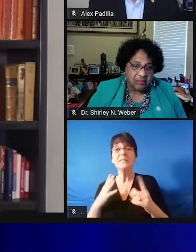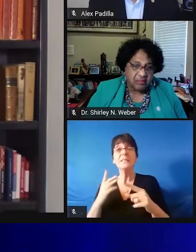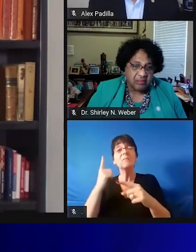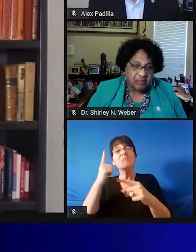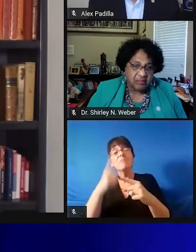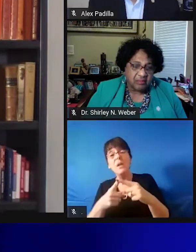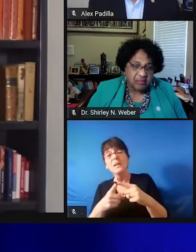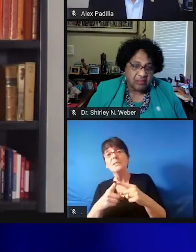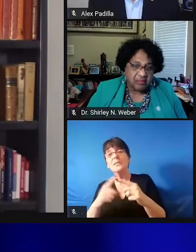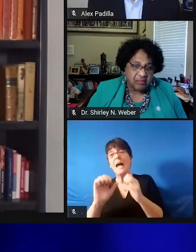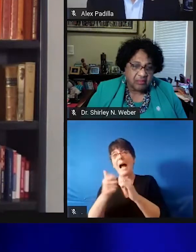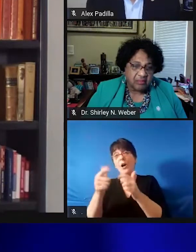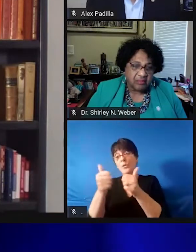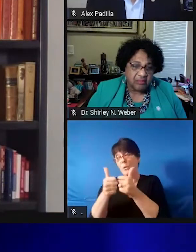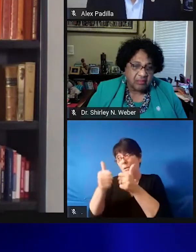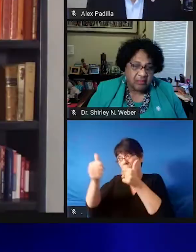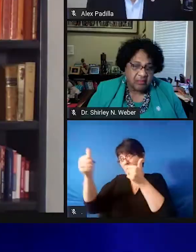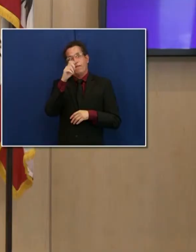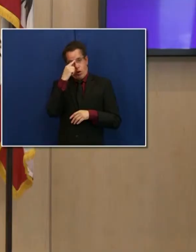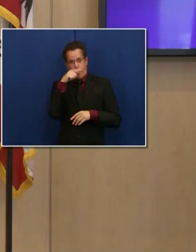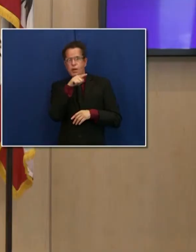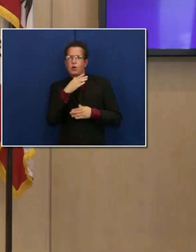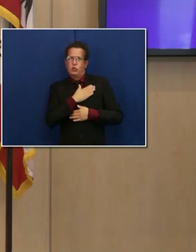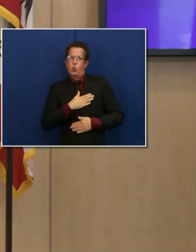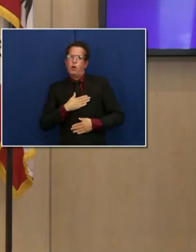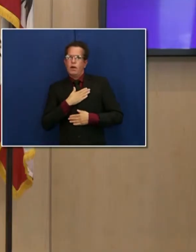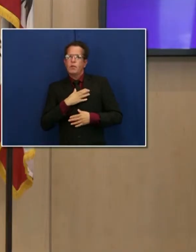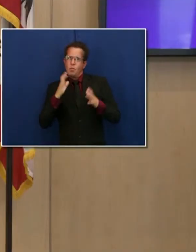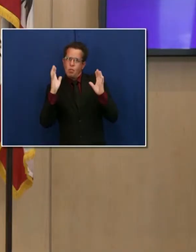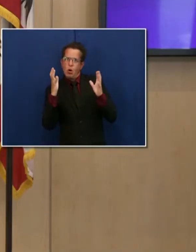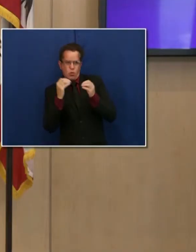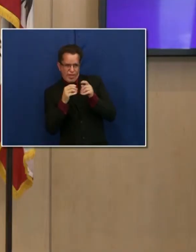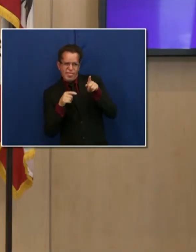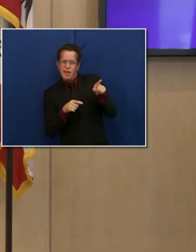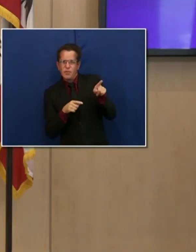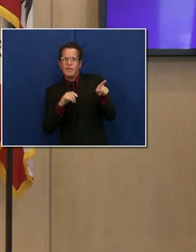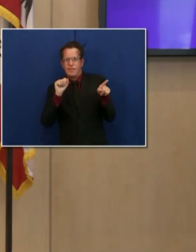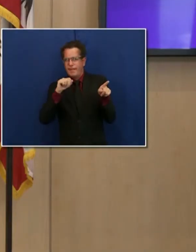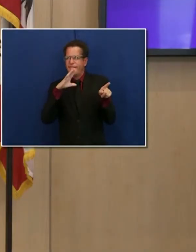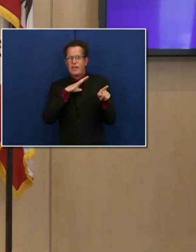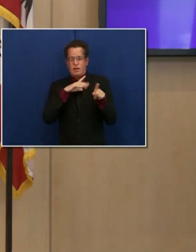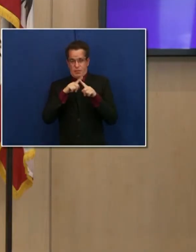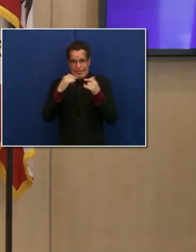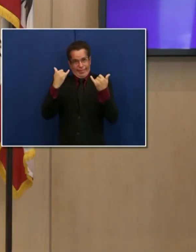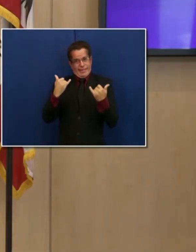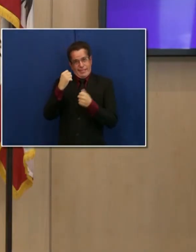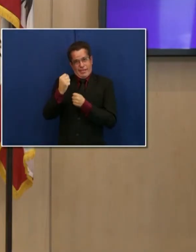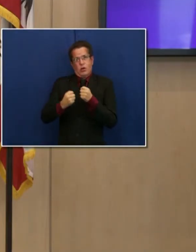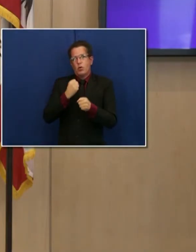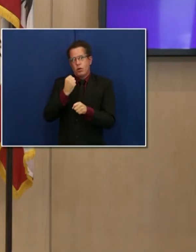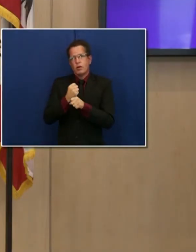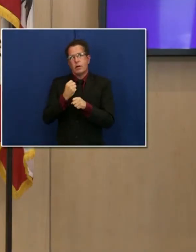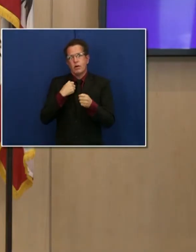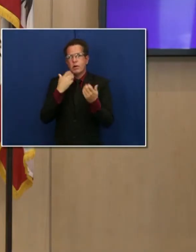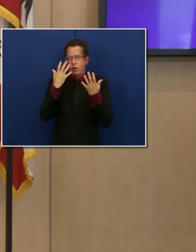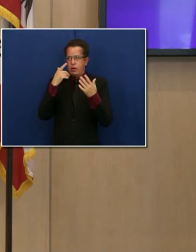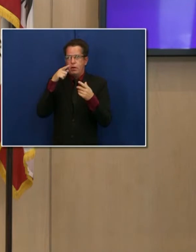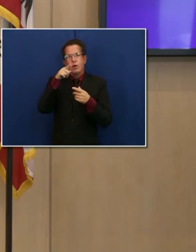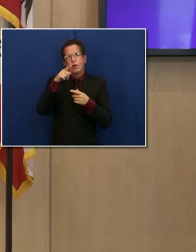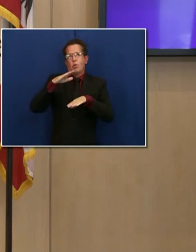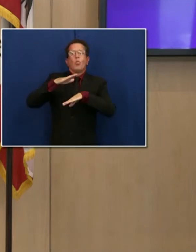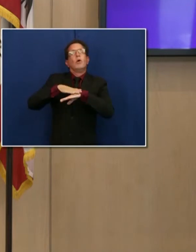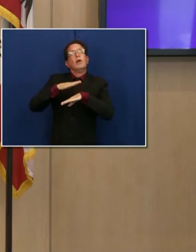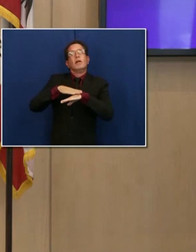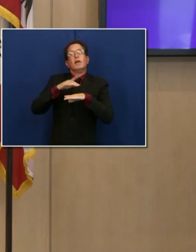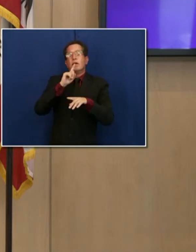proximity to people outside of our households. County officials say they know it's hard not to see extended family right now, but they're pleading with San Diegans to follow